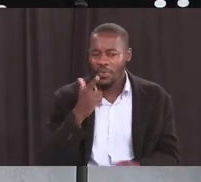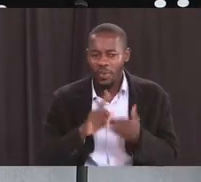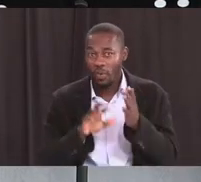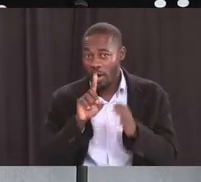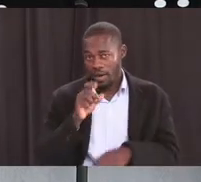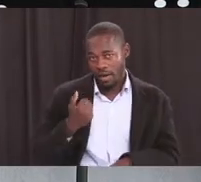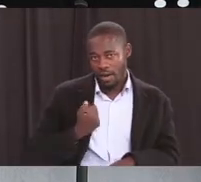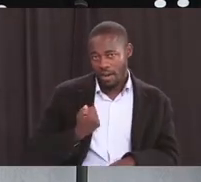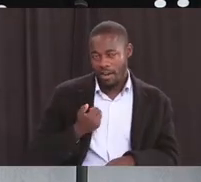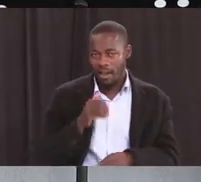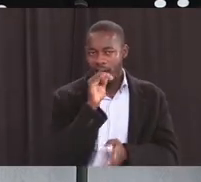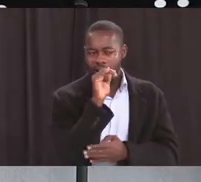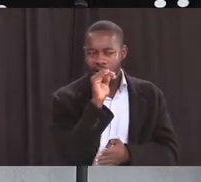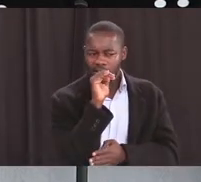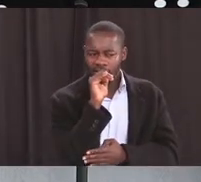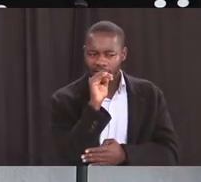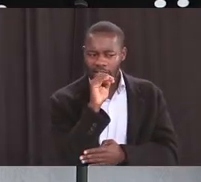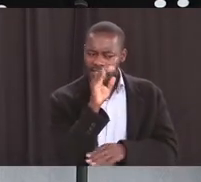asked,